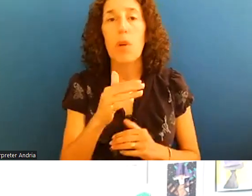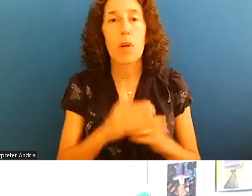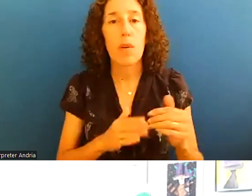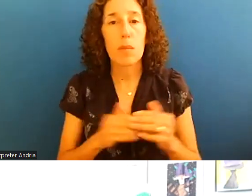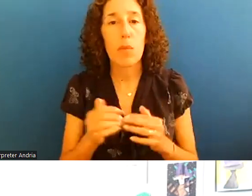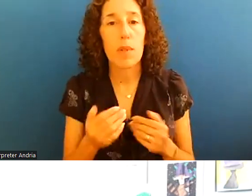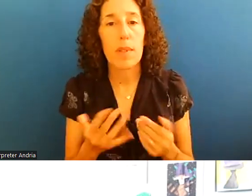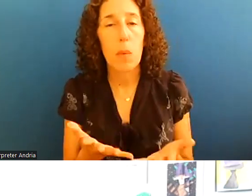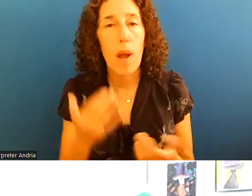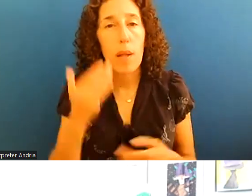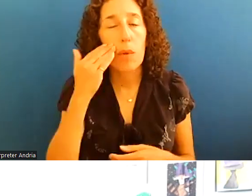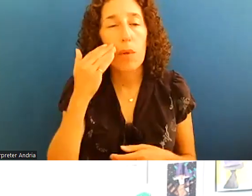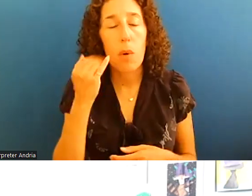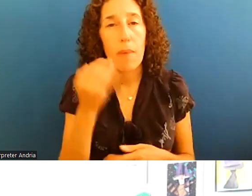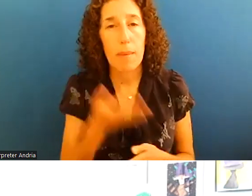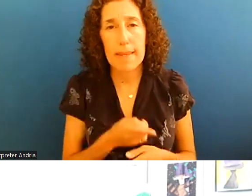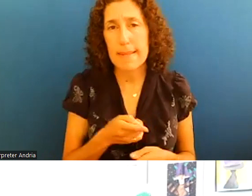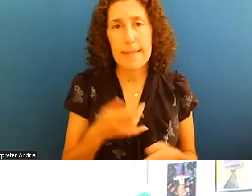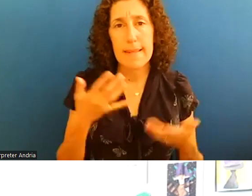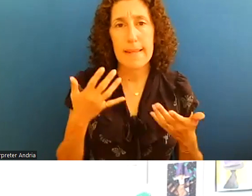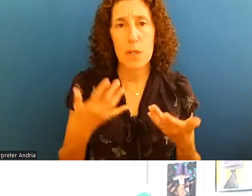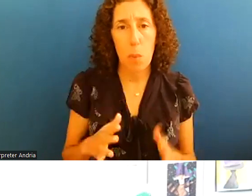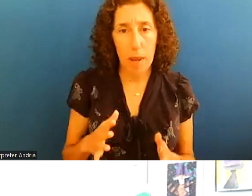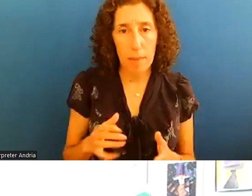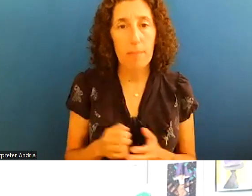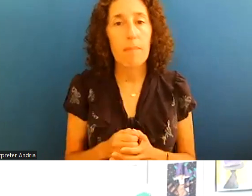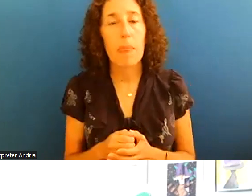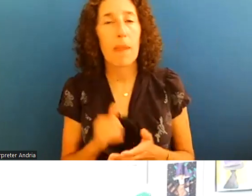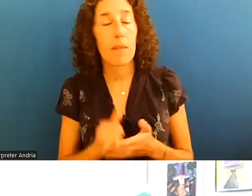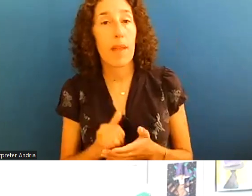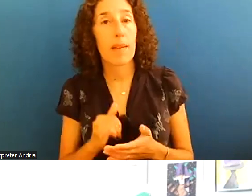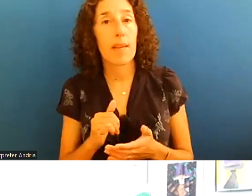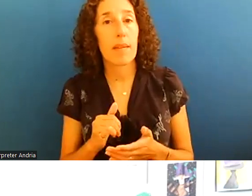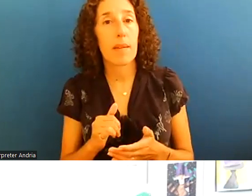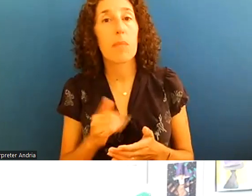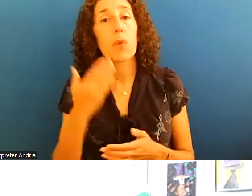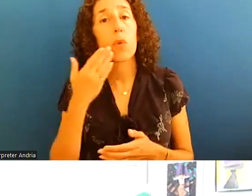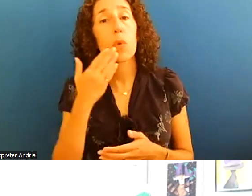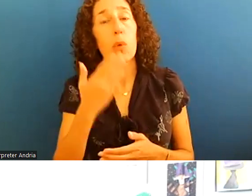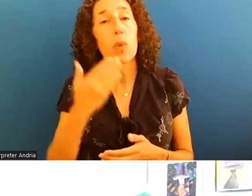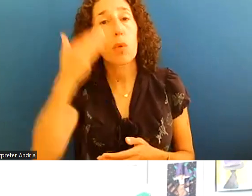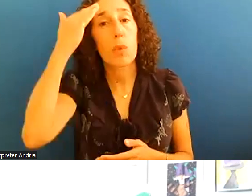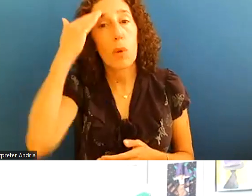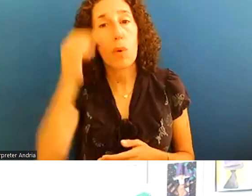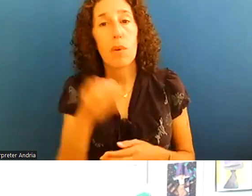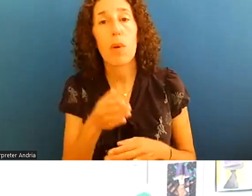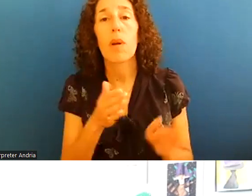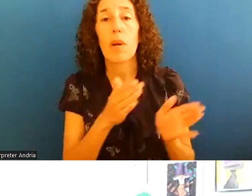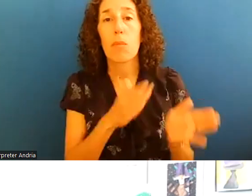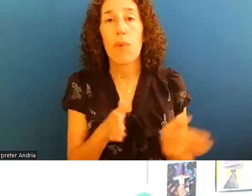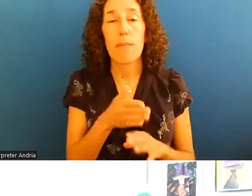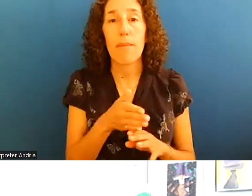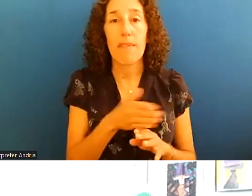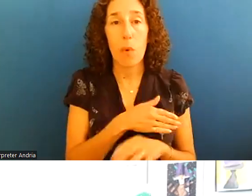shameful or things like that. So anyway, it's nice to have a trained individual in there. So we prep before, we do the exam together. And